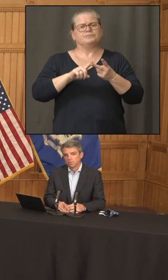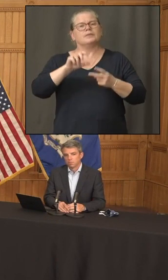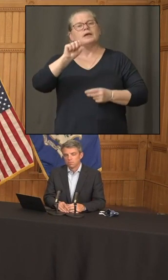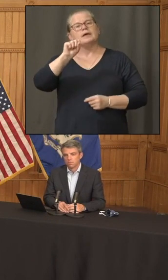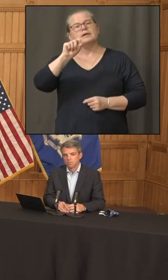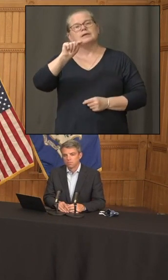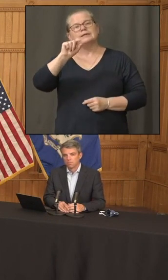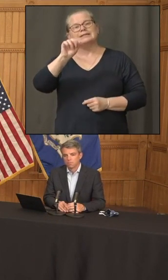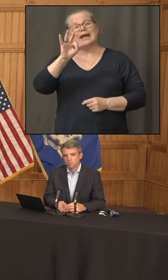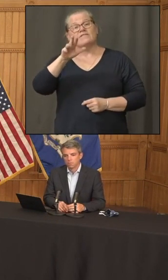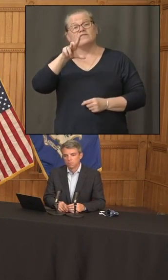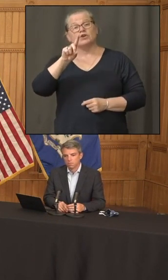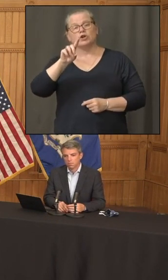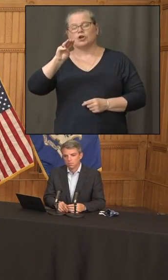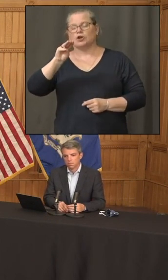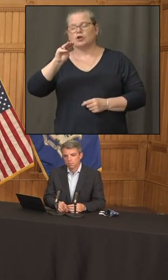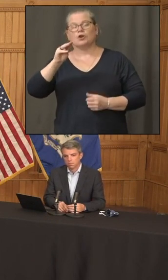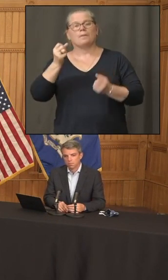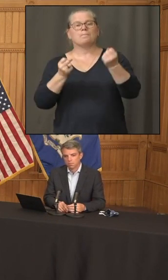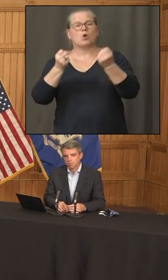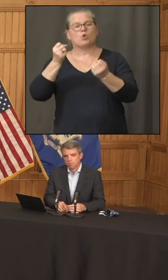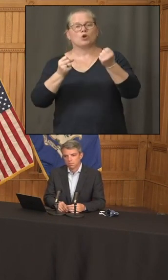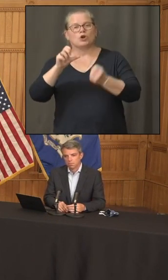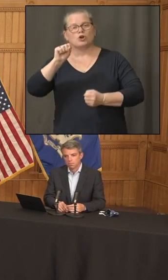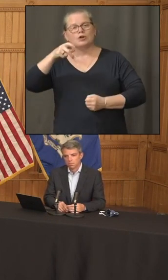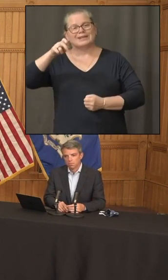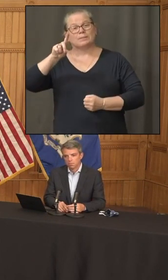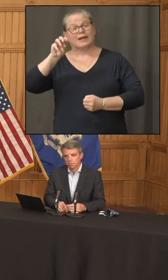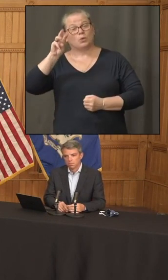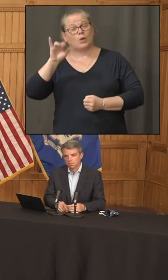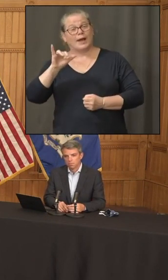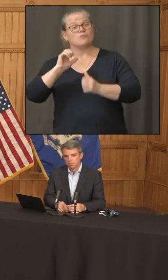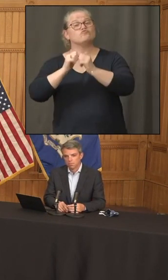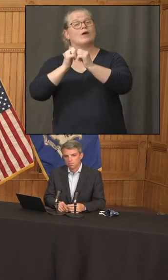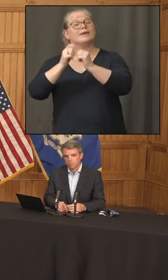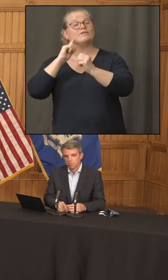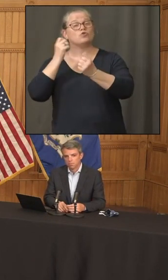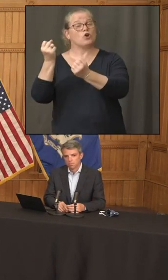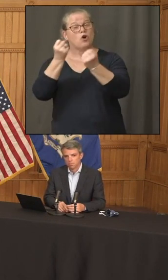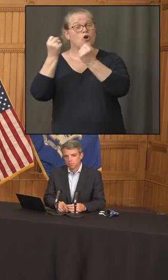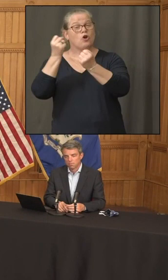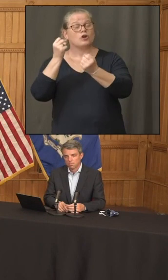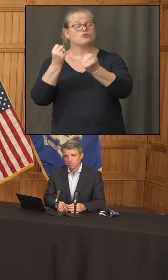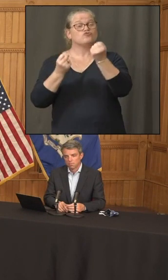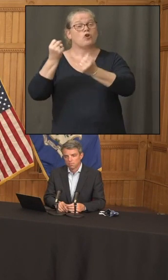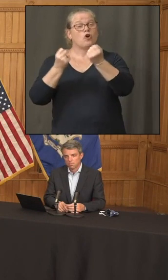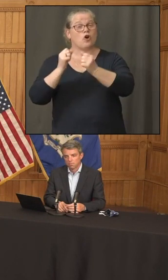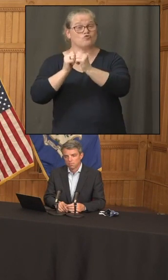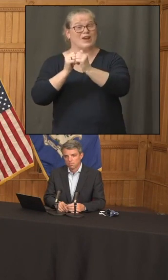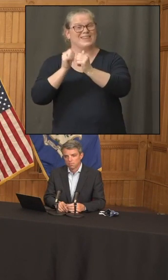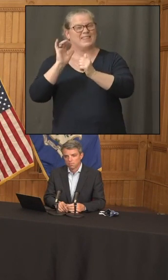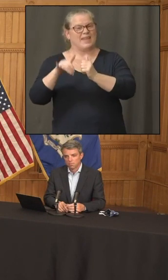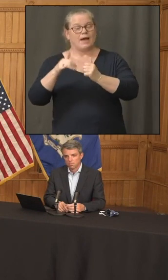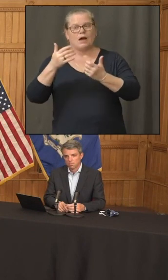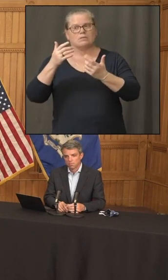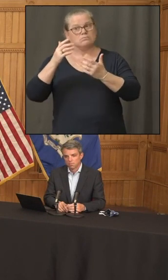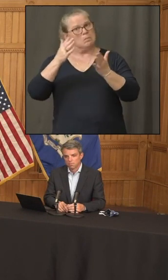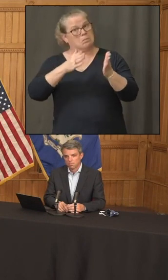people in the stands. Just wondering if you could explain what the latest thinking is on outdoor crowds and